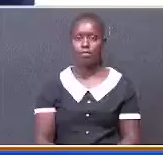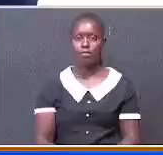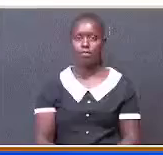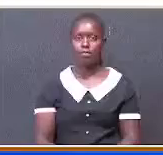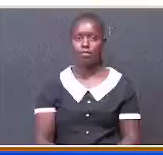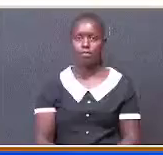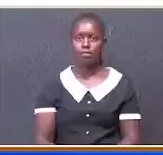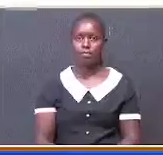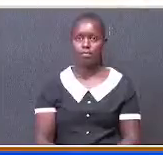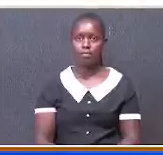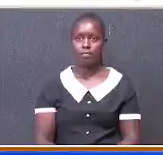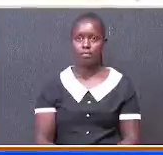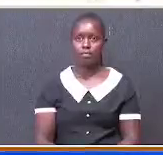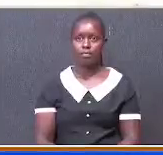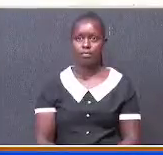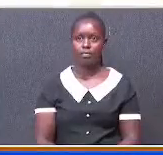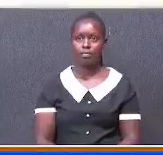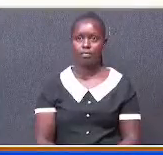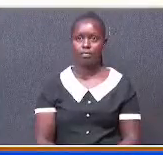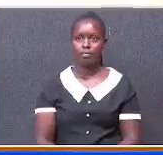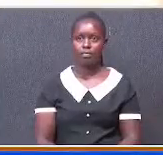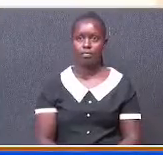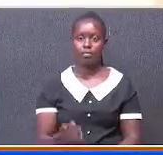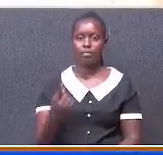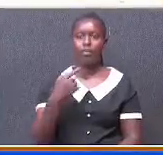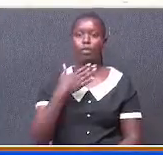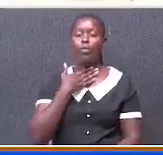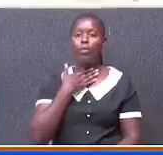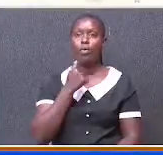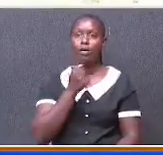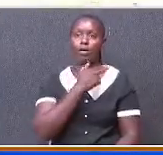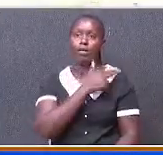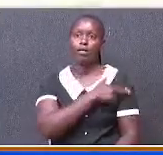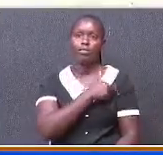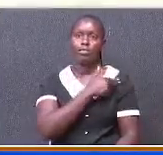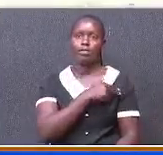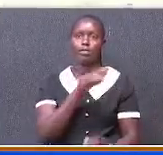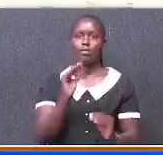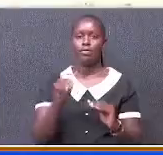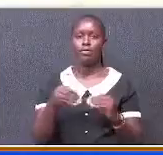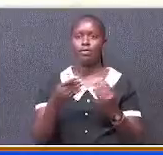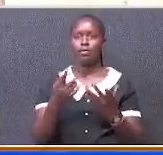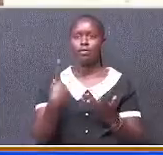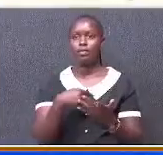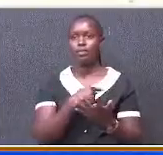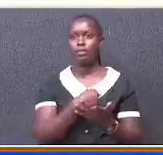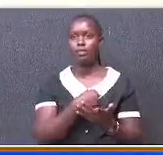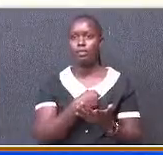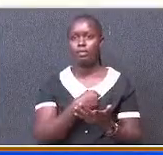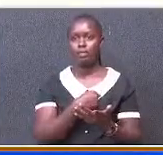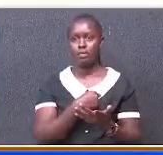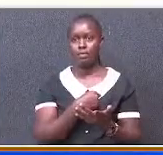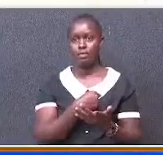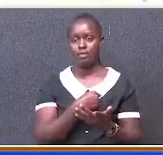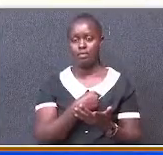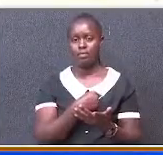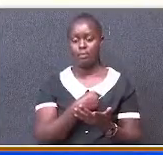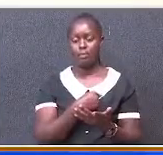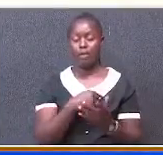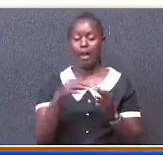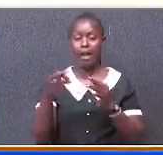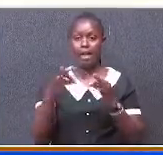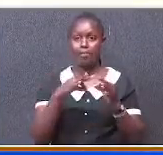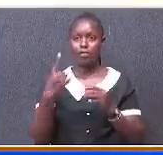1 week newborn supposed to wait. We want the hospital to give us, you know, to give us explanations